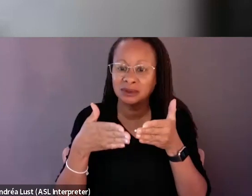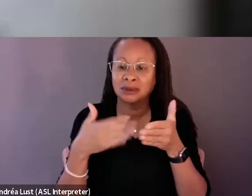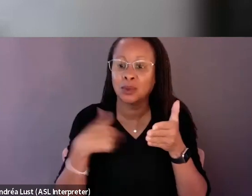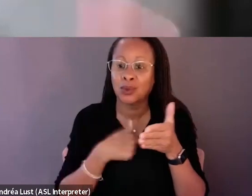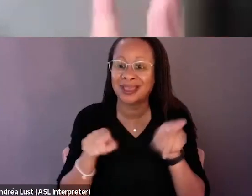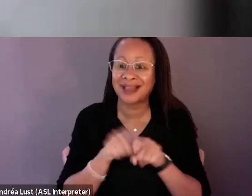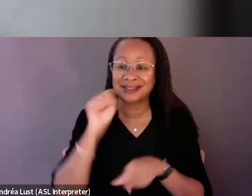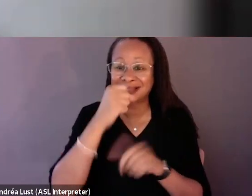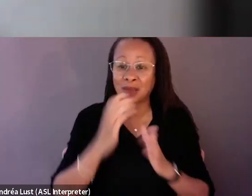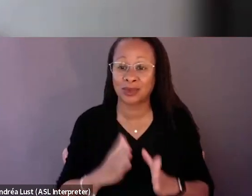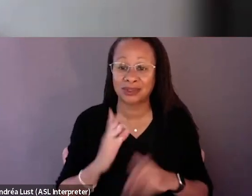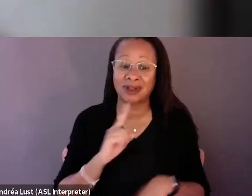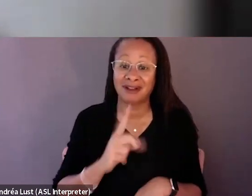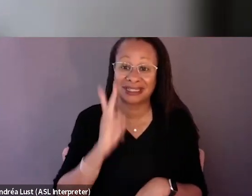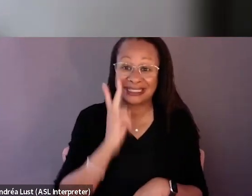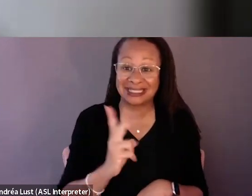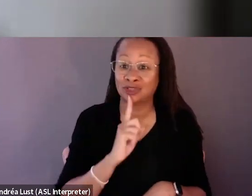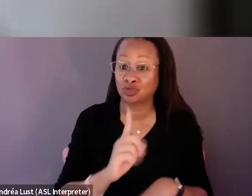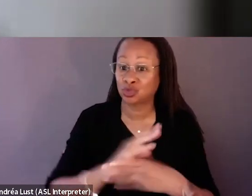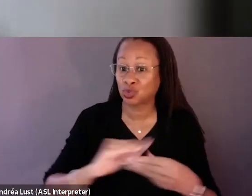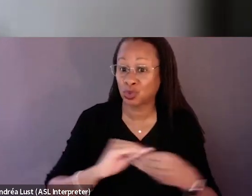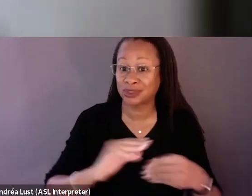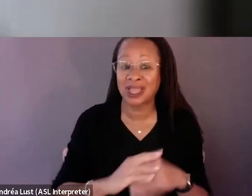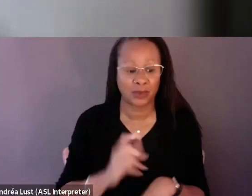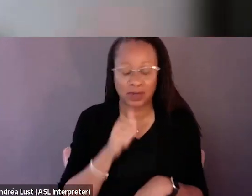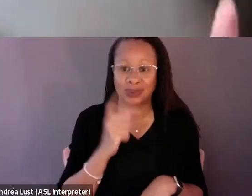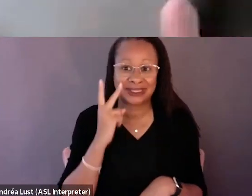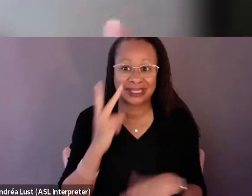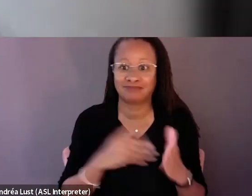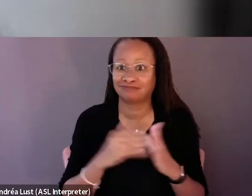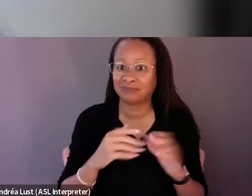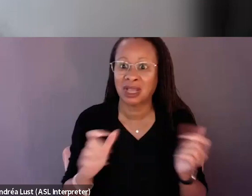Taiwanese are seeing the migrant workers, because we are